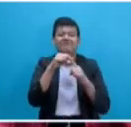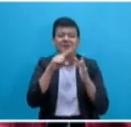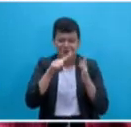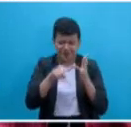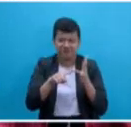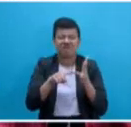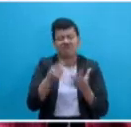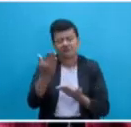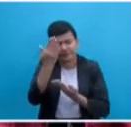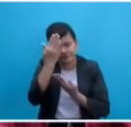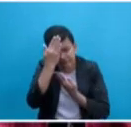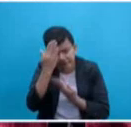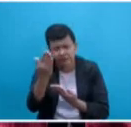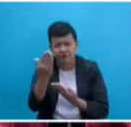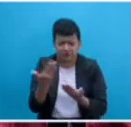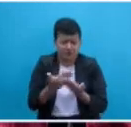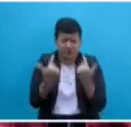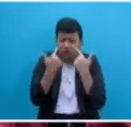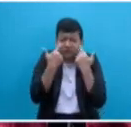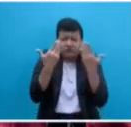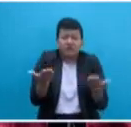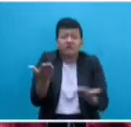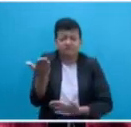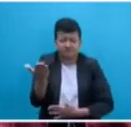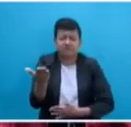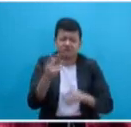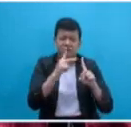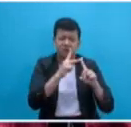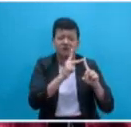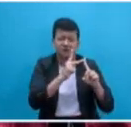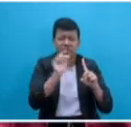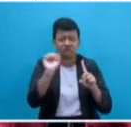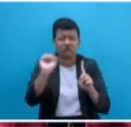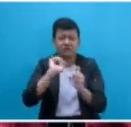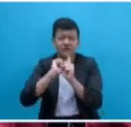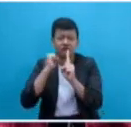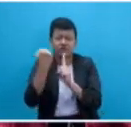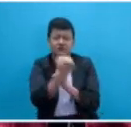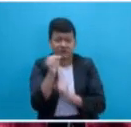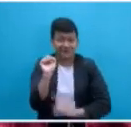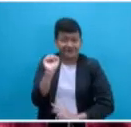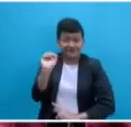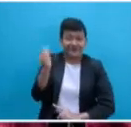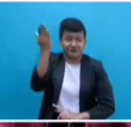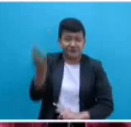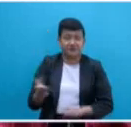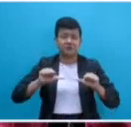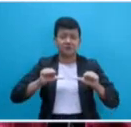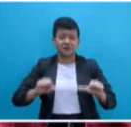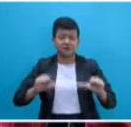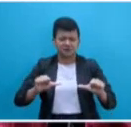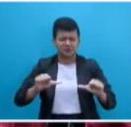our political system, Mr. Speaker, sir?" His Excellency said, and I quote, "I can recall the patriotic